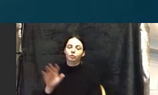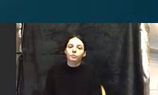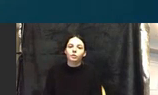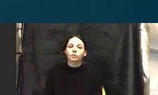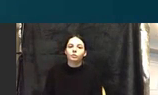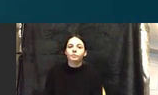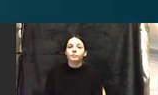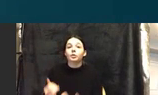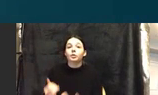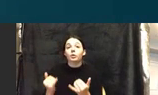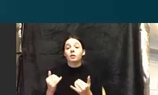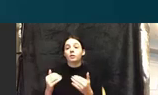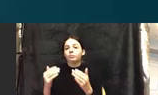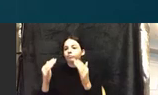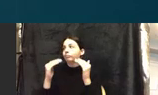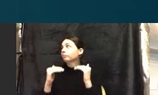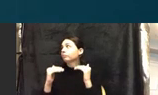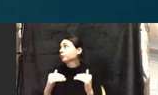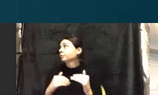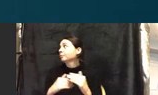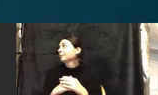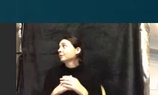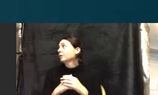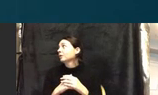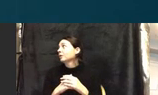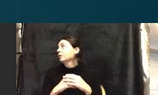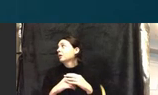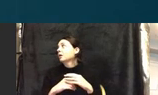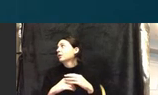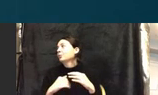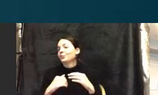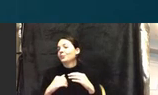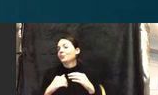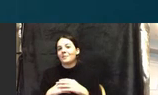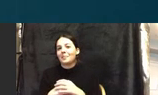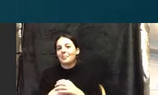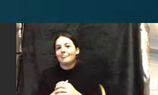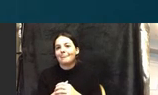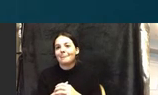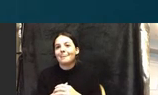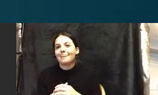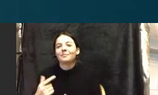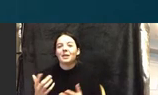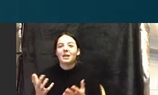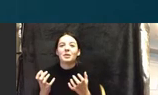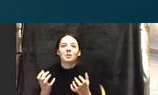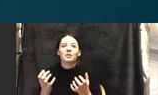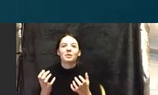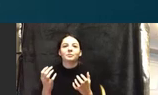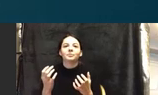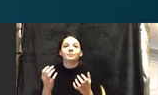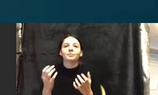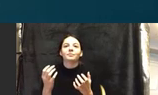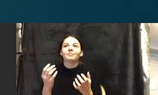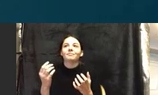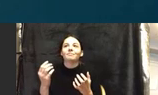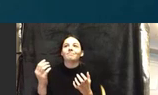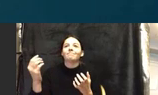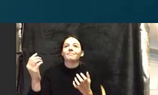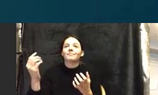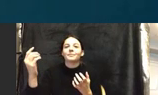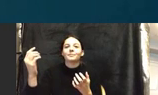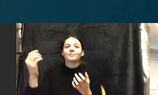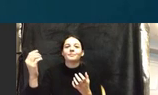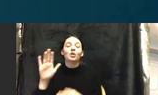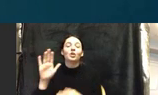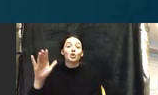you guys into this. And I would love to get some of your ideas. Why do we